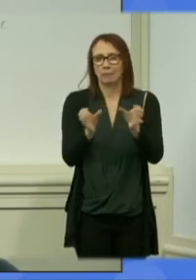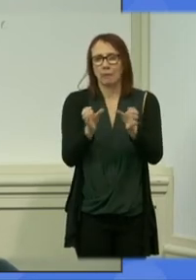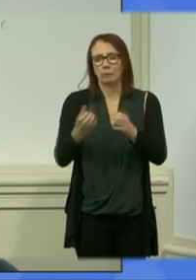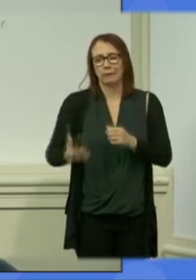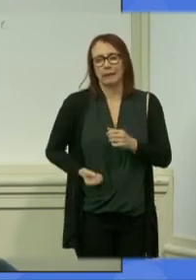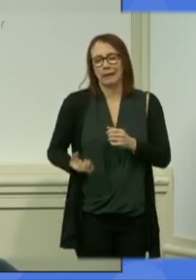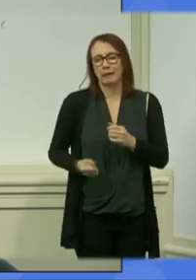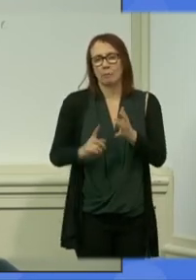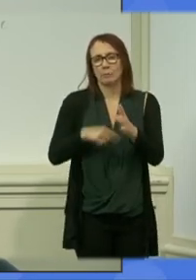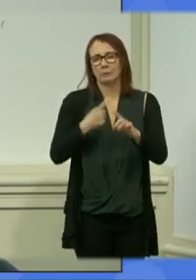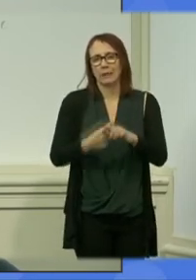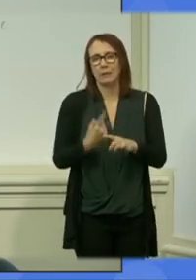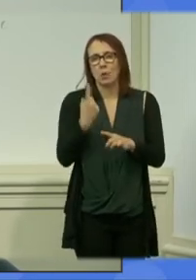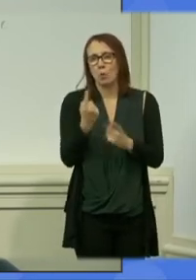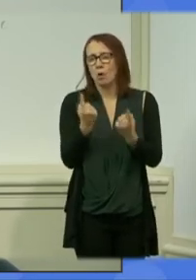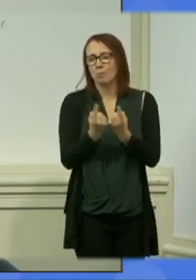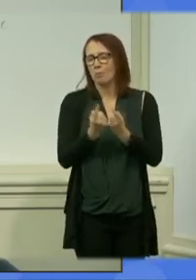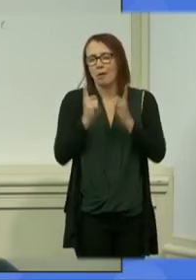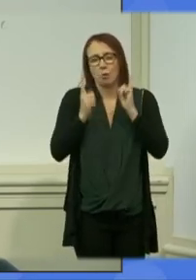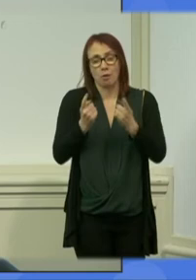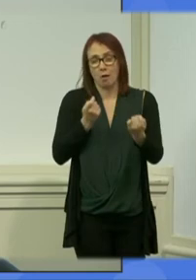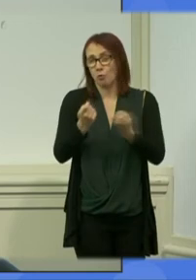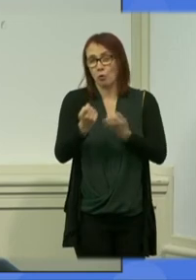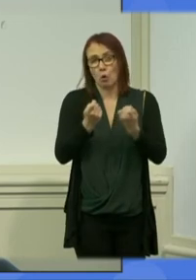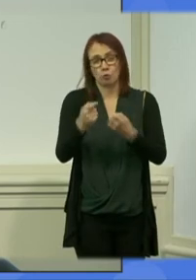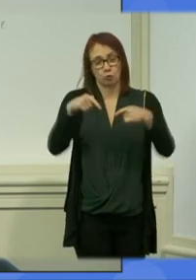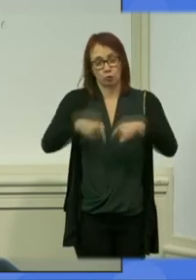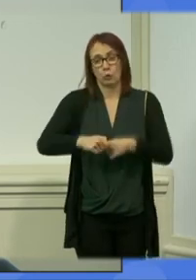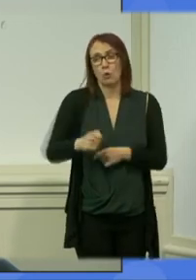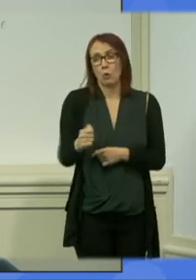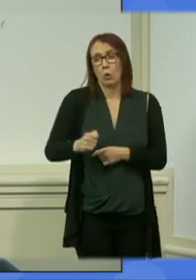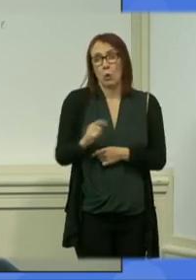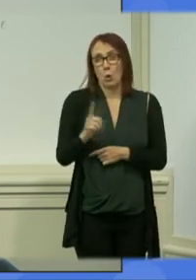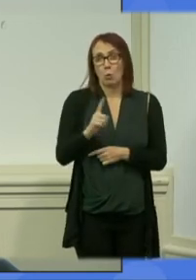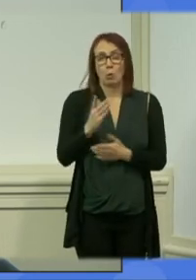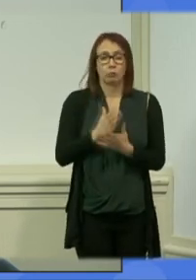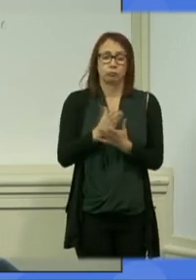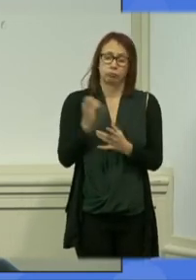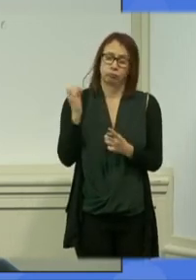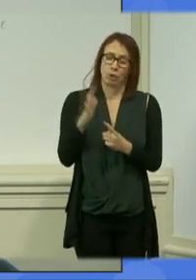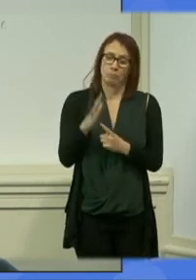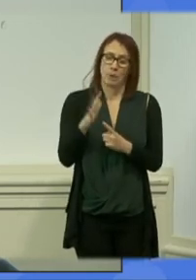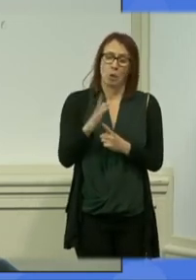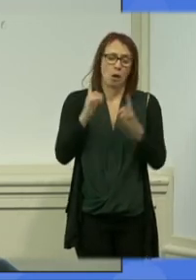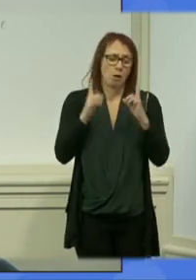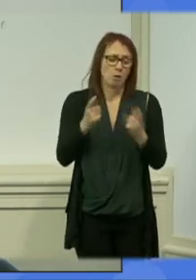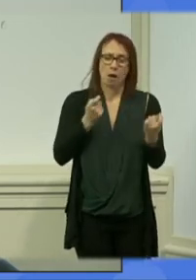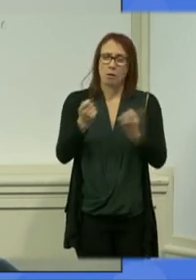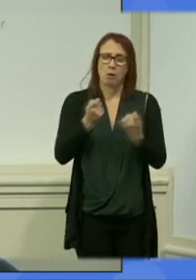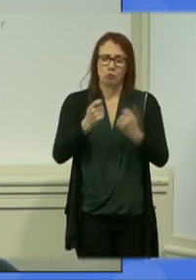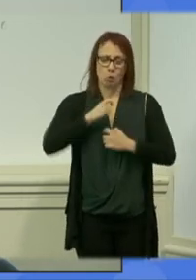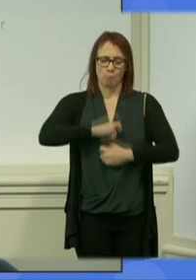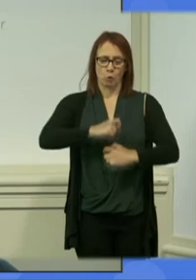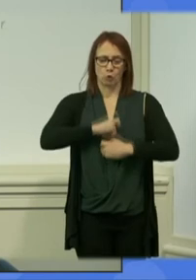that you don't have in your control here in Scotland, which I think is crucial, and that's the personal allowance. You know